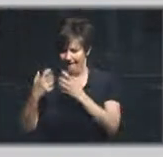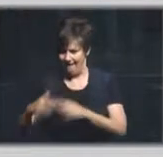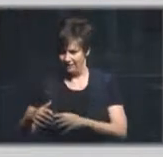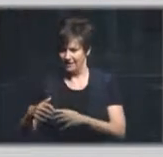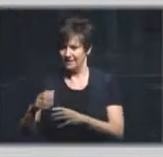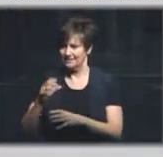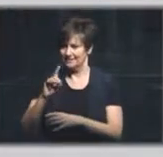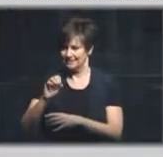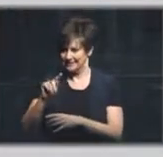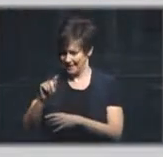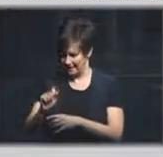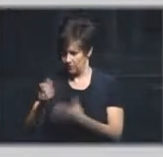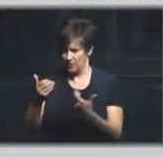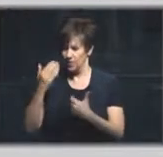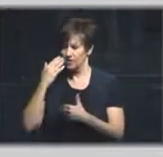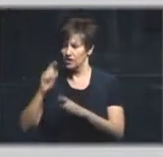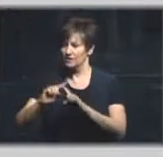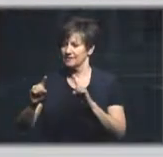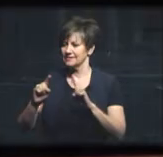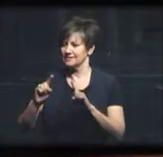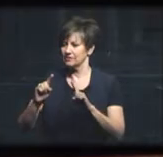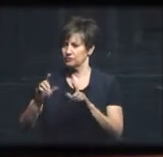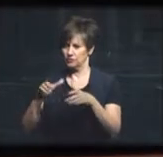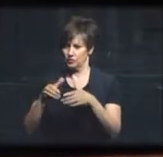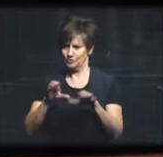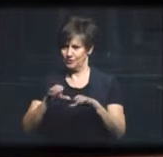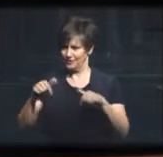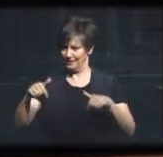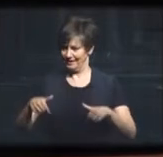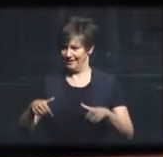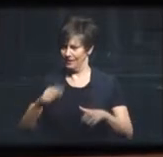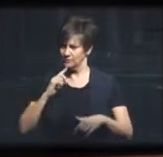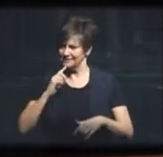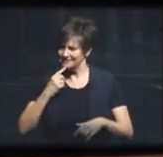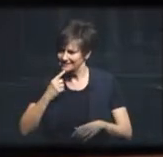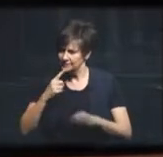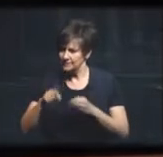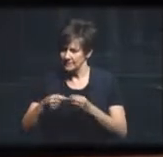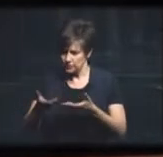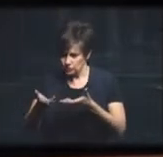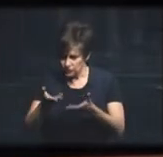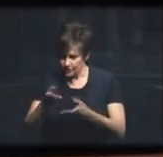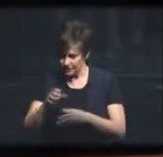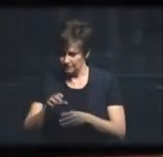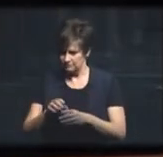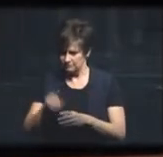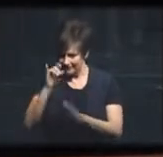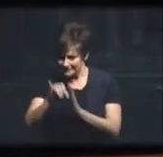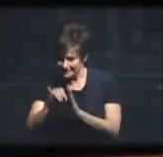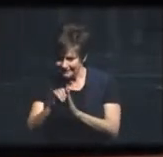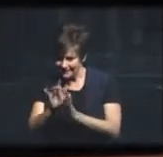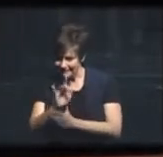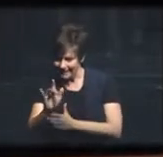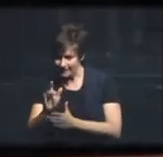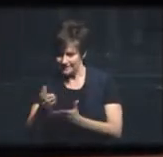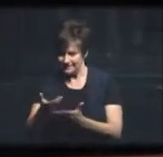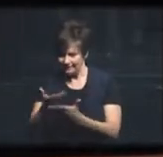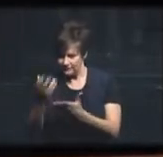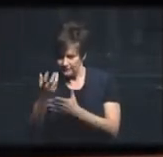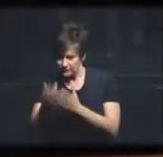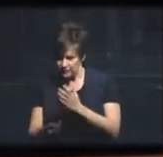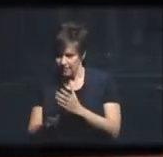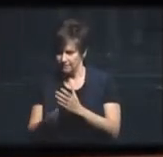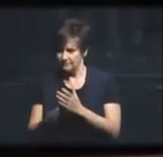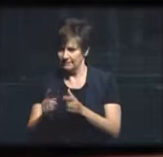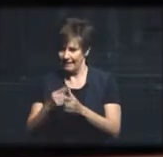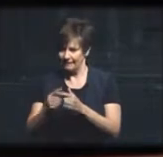know how different populations are doing at our college, if we want to be serious about serving them and identifying gaps and making up those